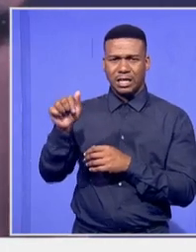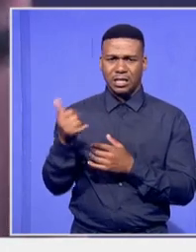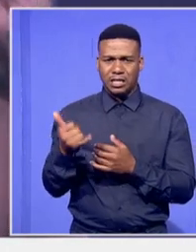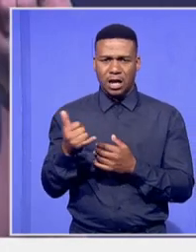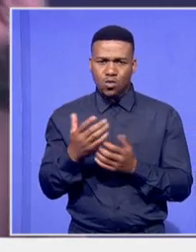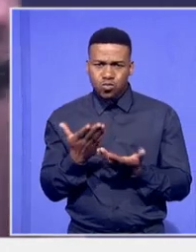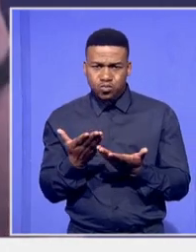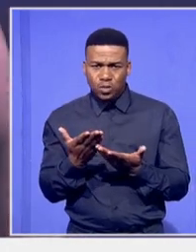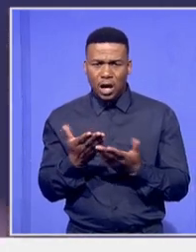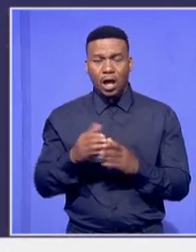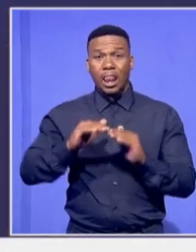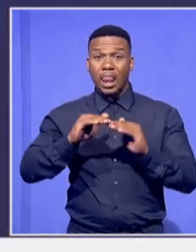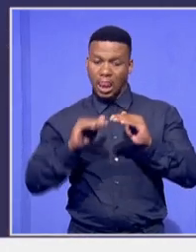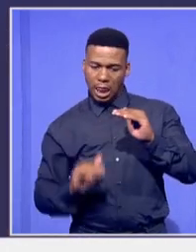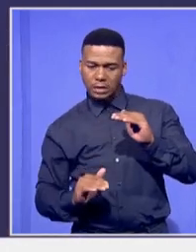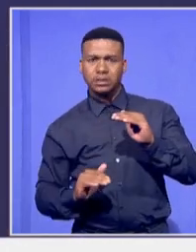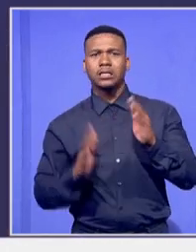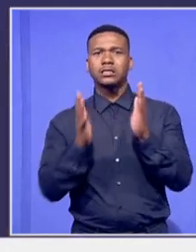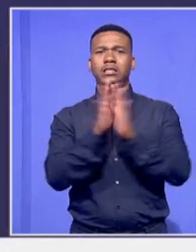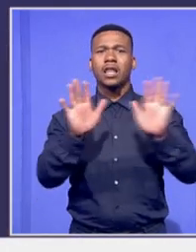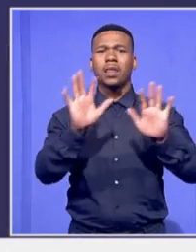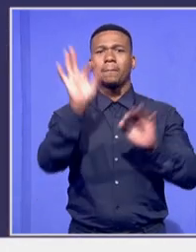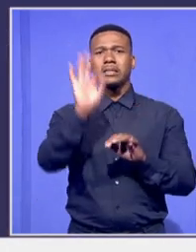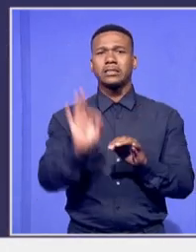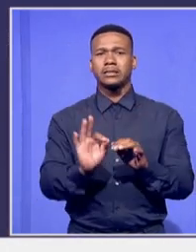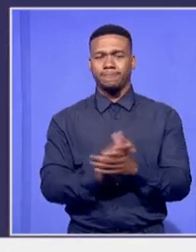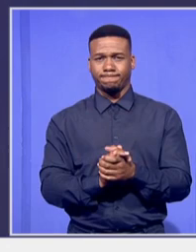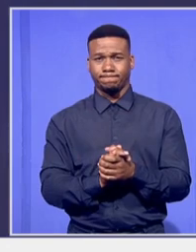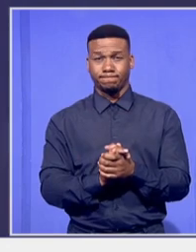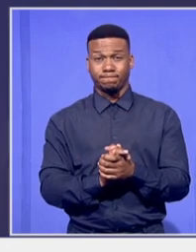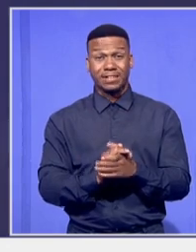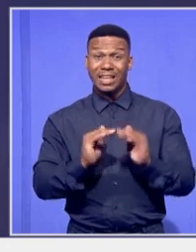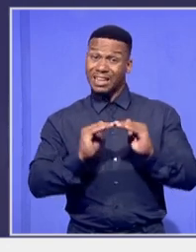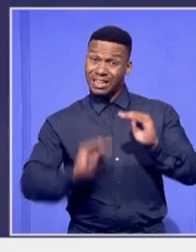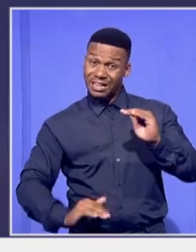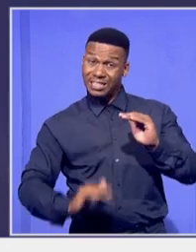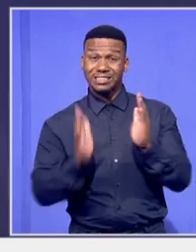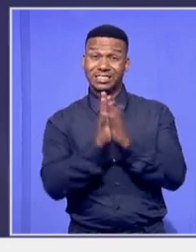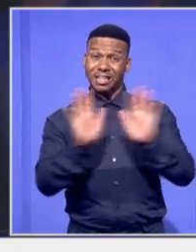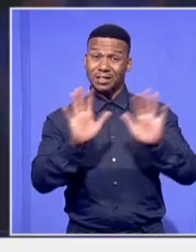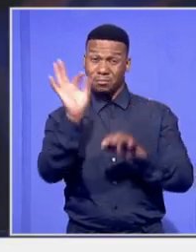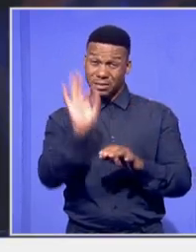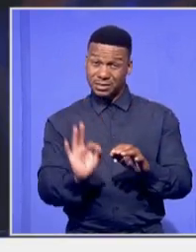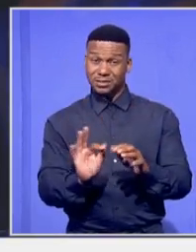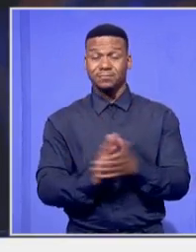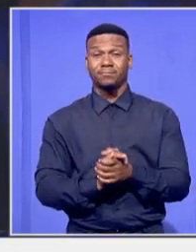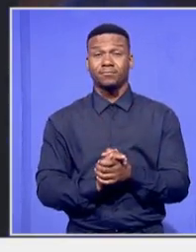under 10%. Under 10%.